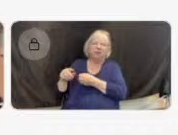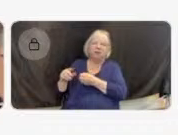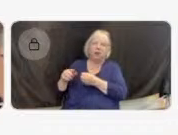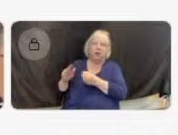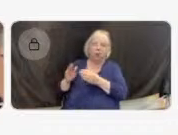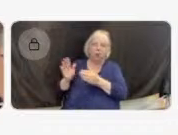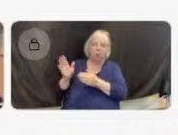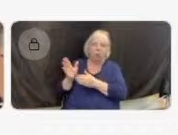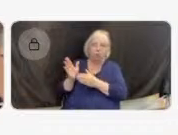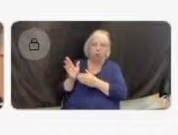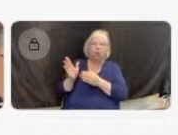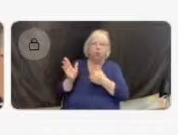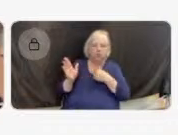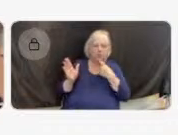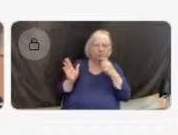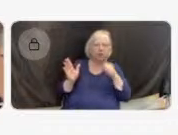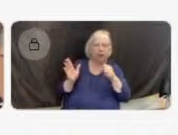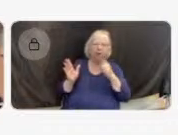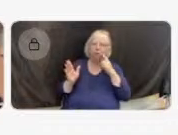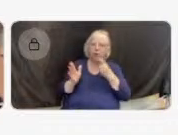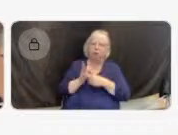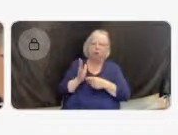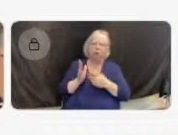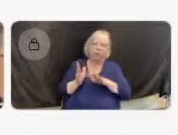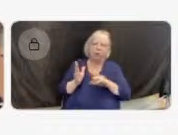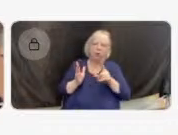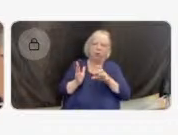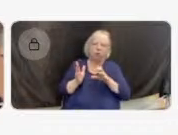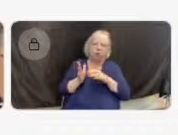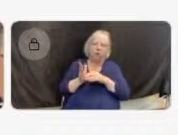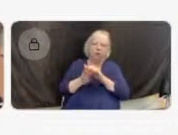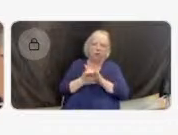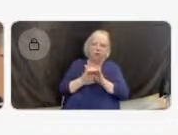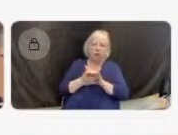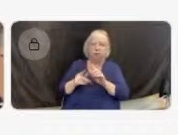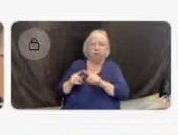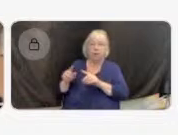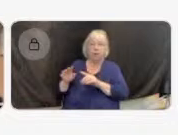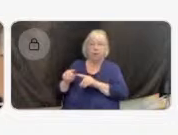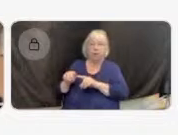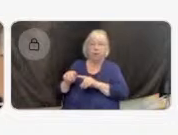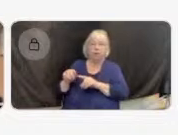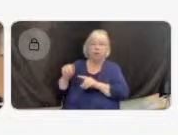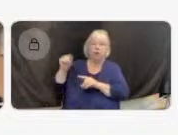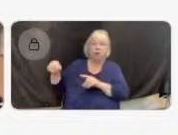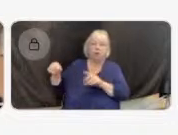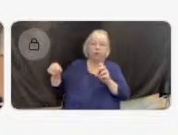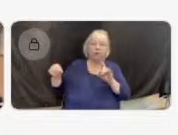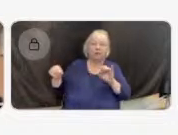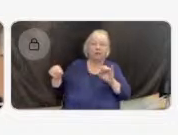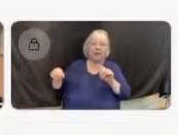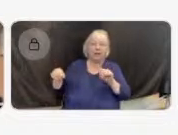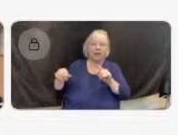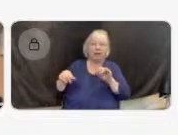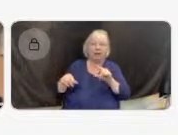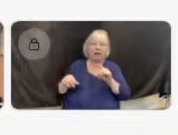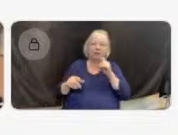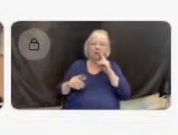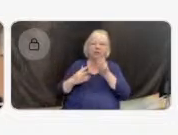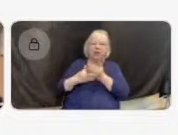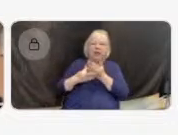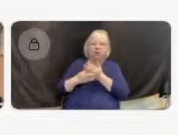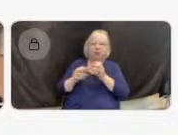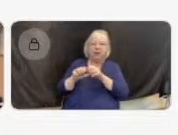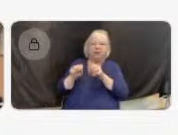$100,000 additional. They're going to immediately extend that line over to Sienna Lakes because the intermediate system in